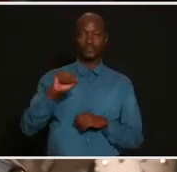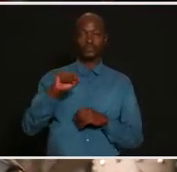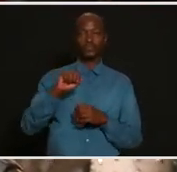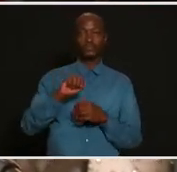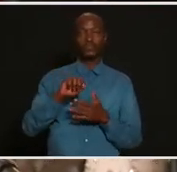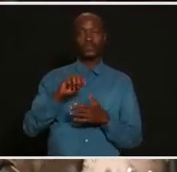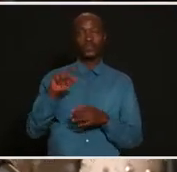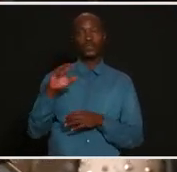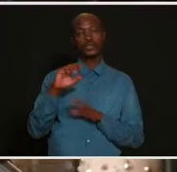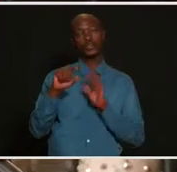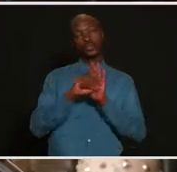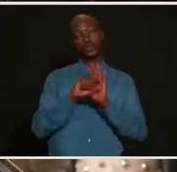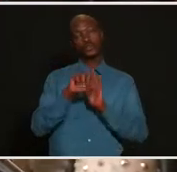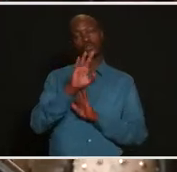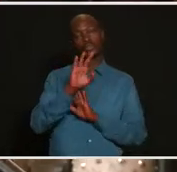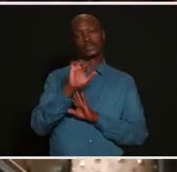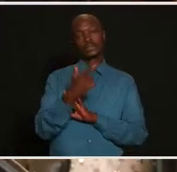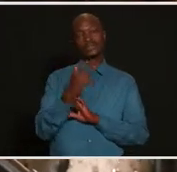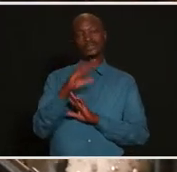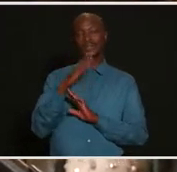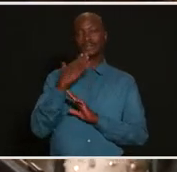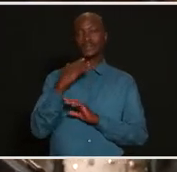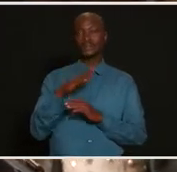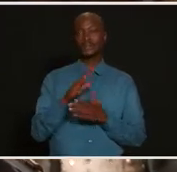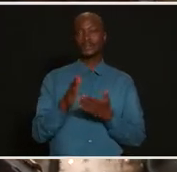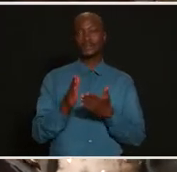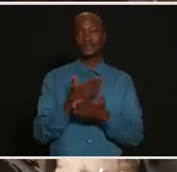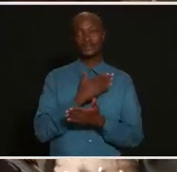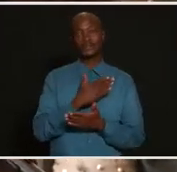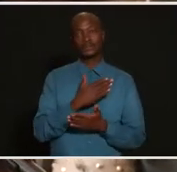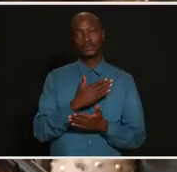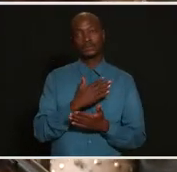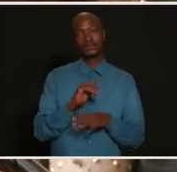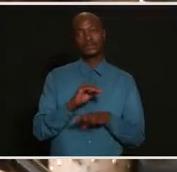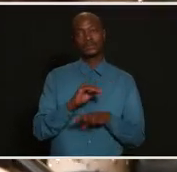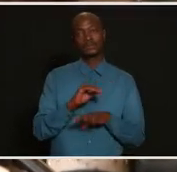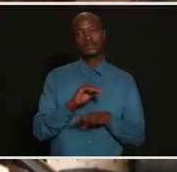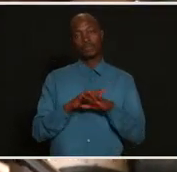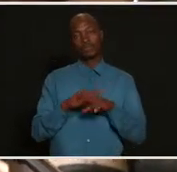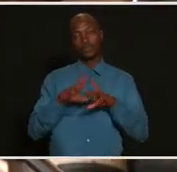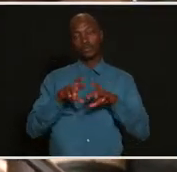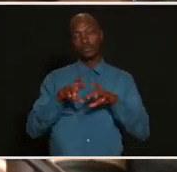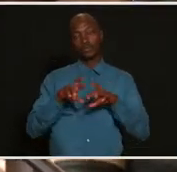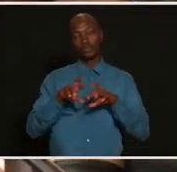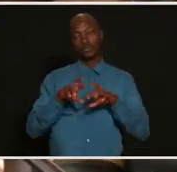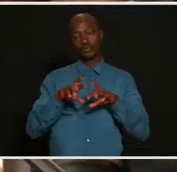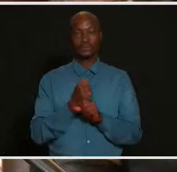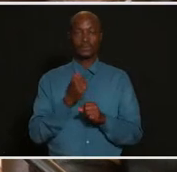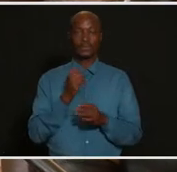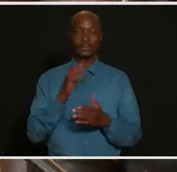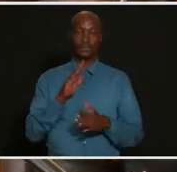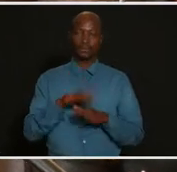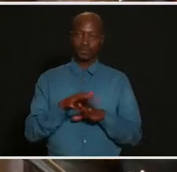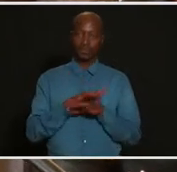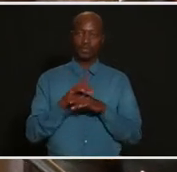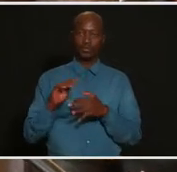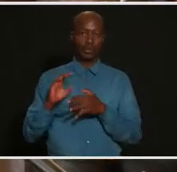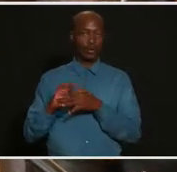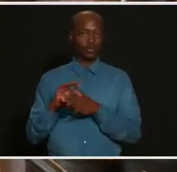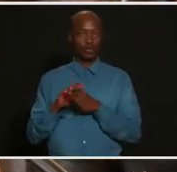I requested the bill be scraped scrapped and more research be made that will enable freedom to home